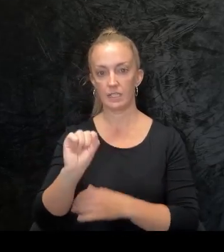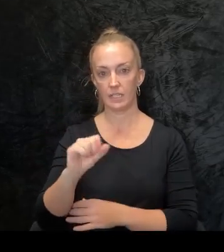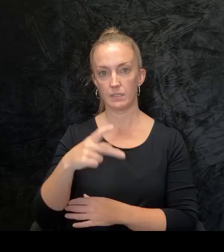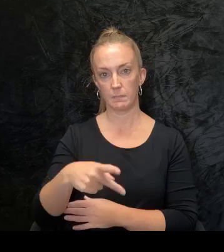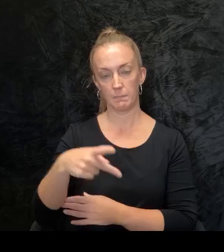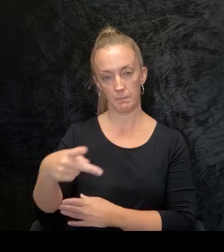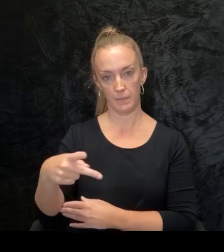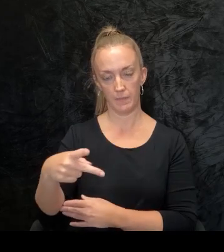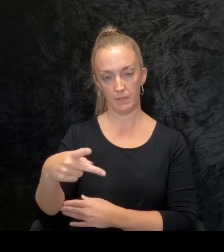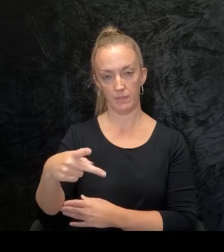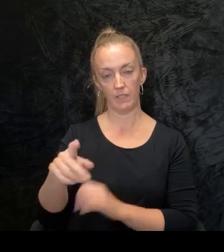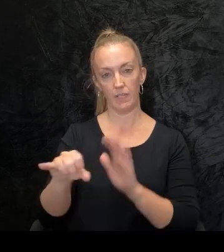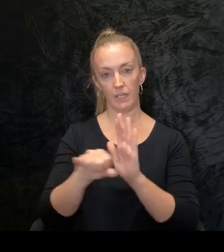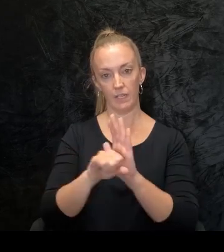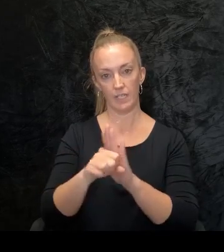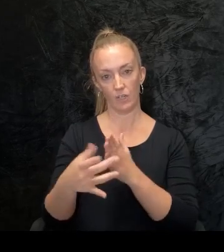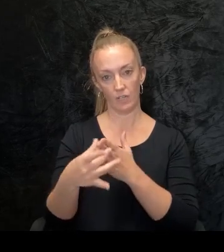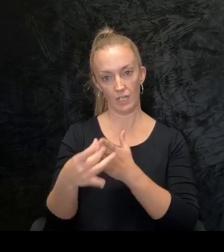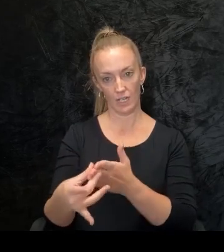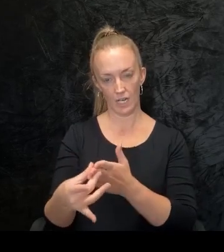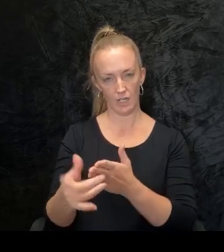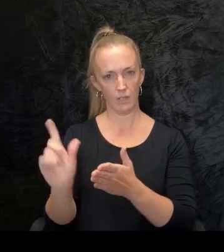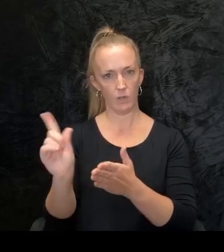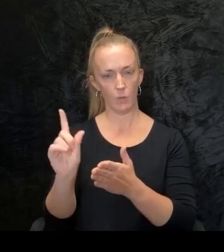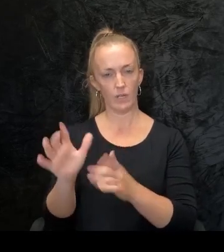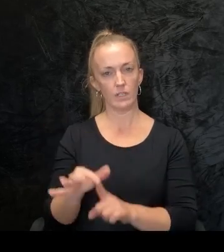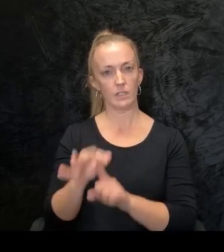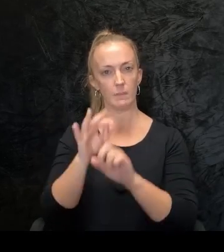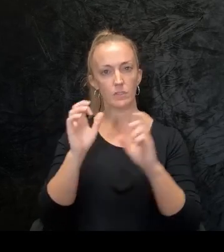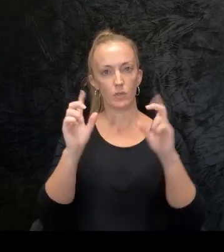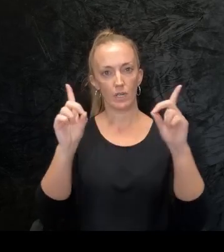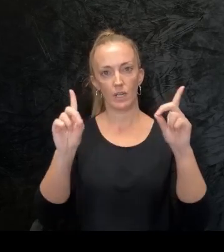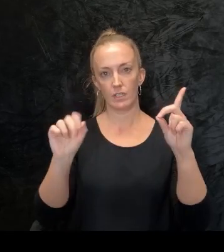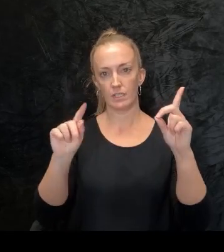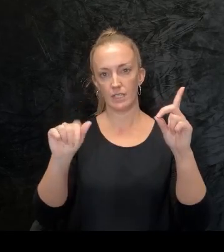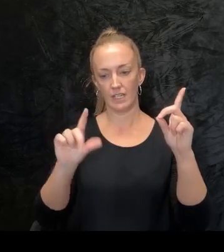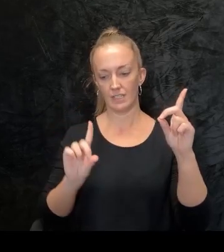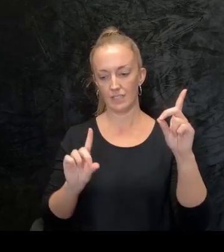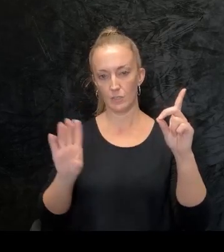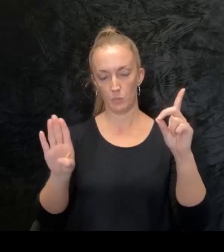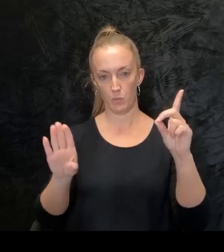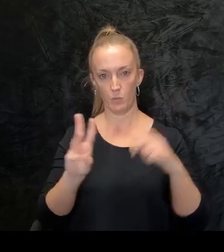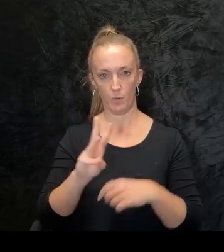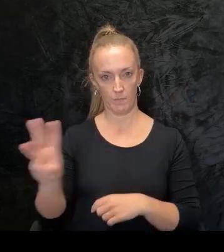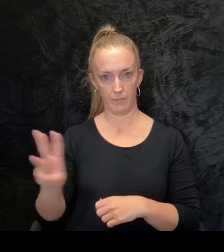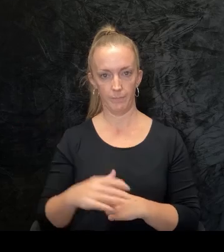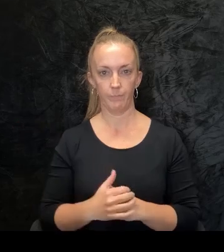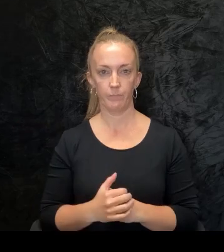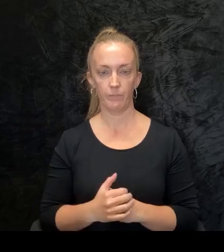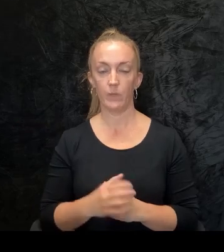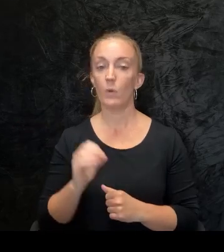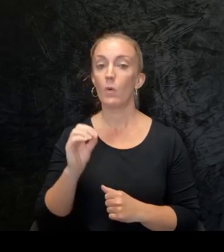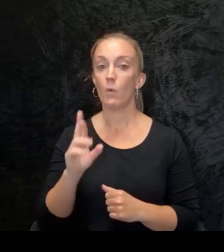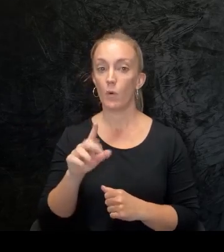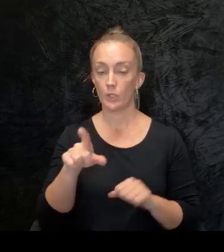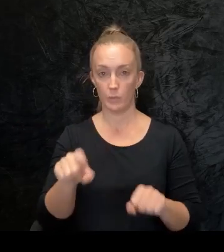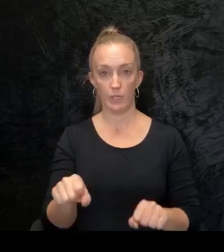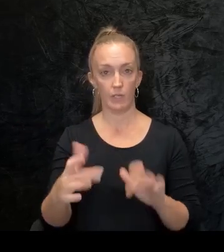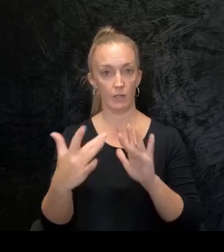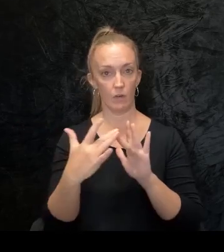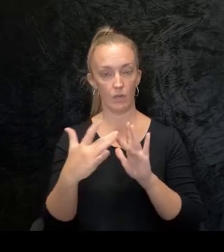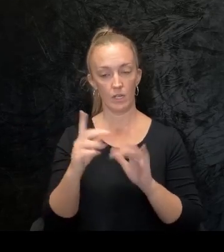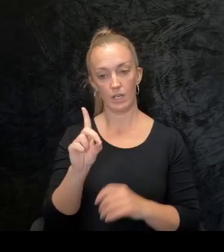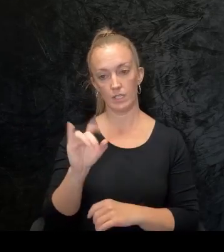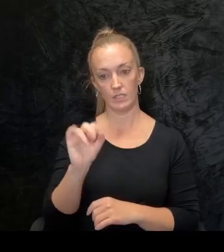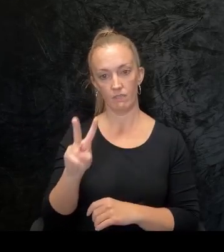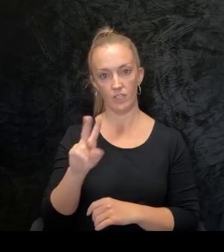SPP Indicator Guide on the Special Education Data Dashboard webpage, or you may contact the Division